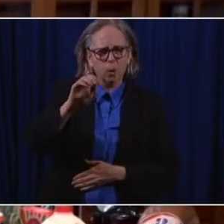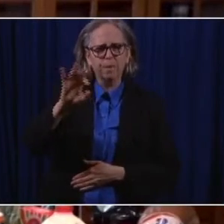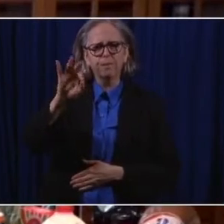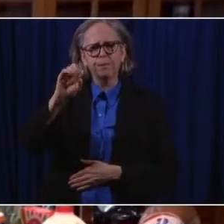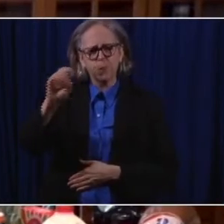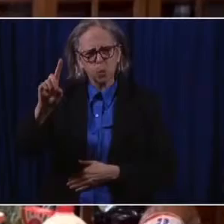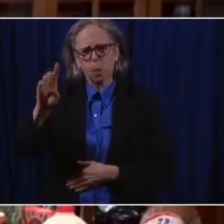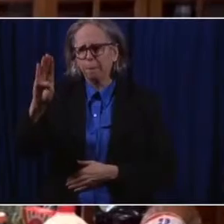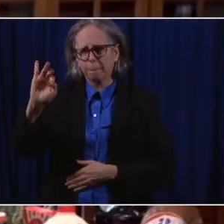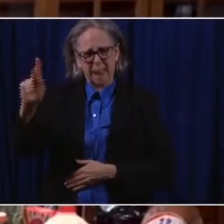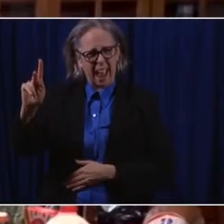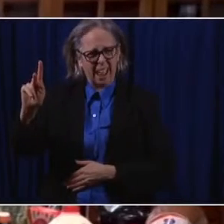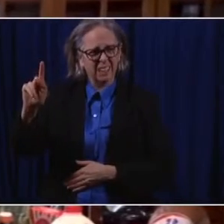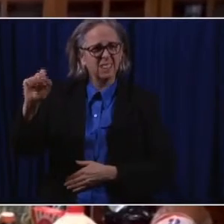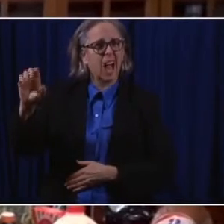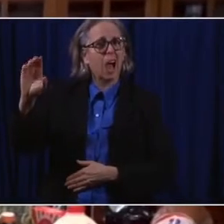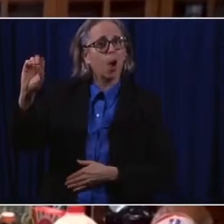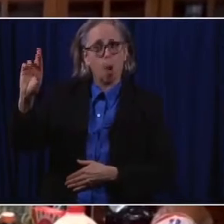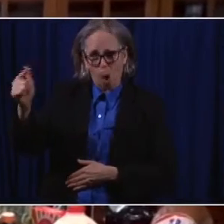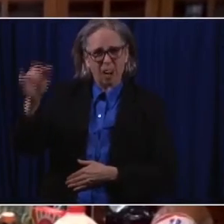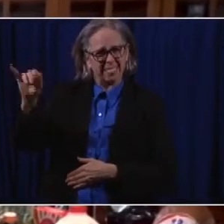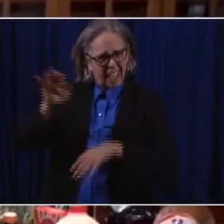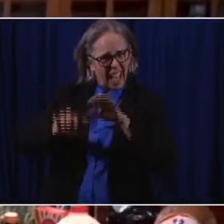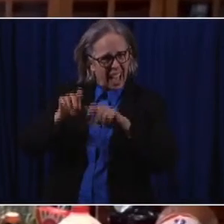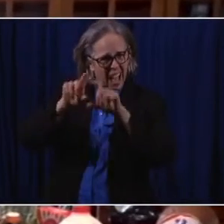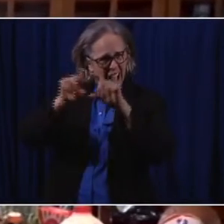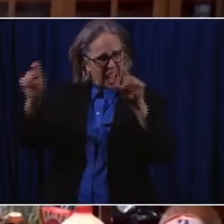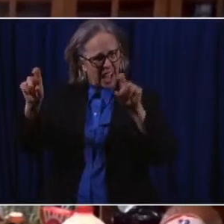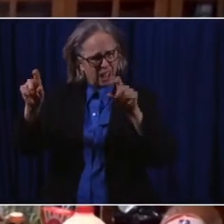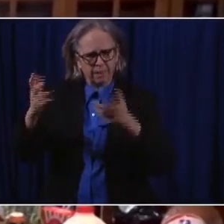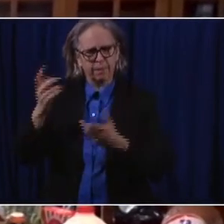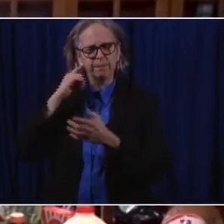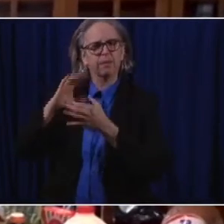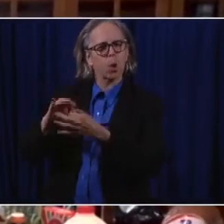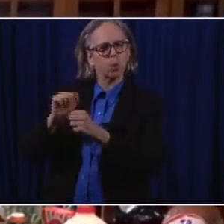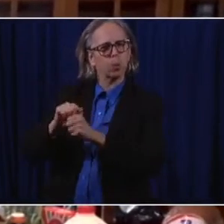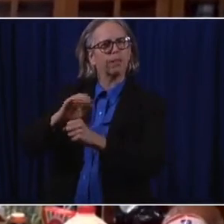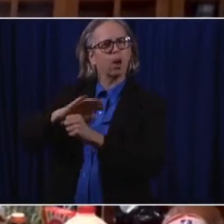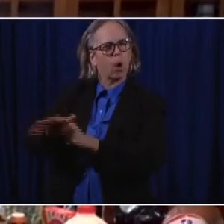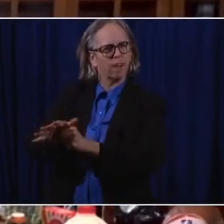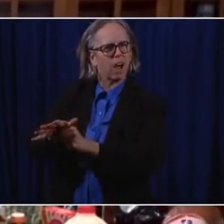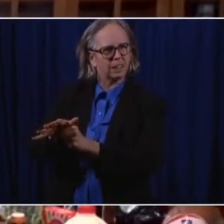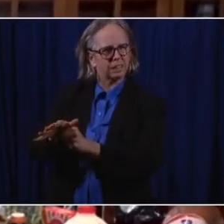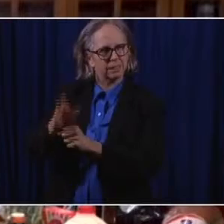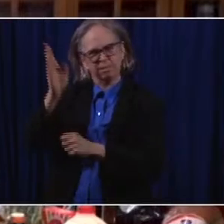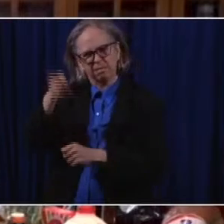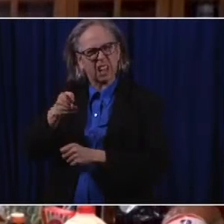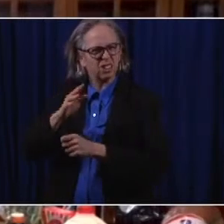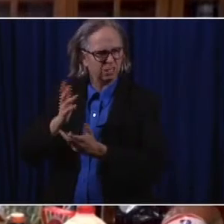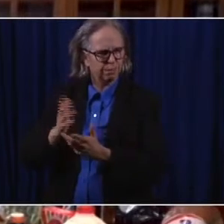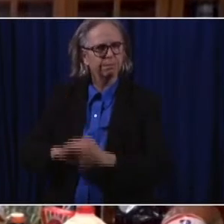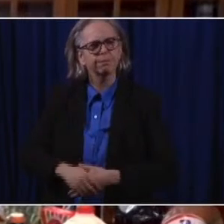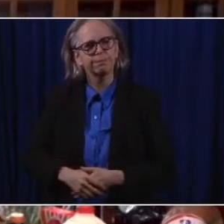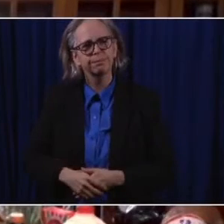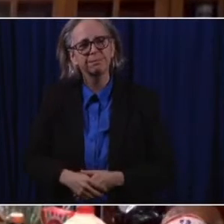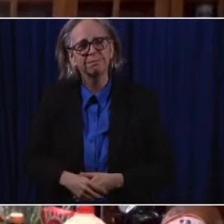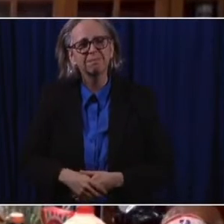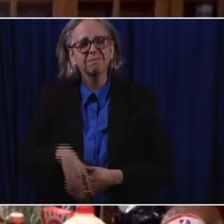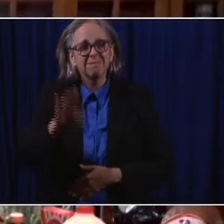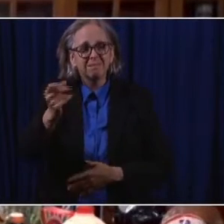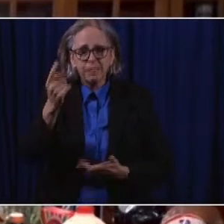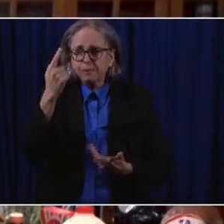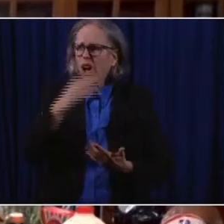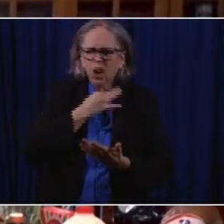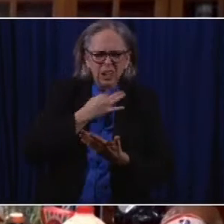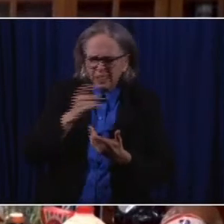ohiofoodbanks.org/coronavirus. There you can find the closest food bank if you need them, or you can donate specifically to